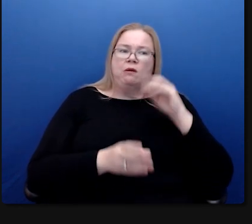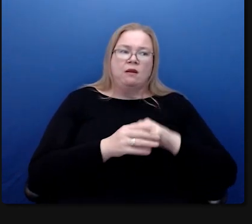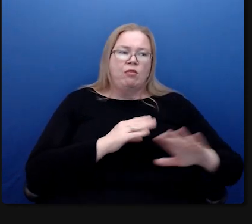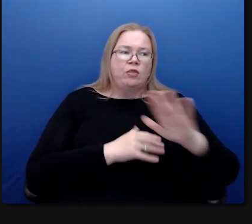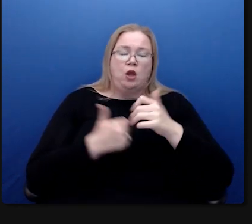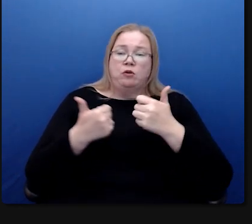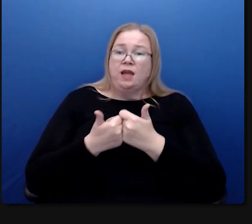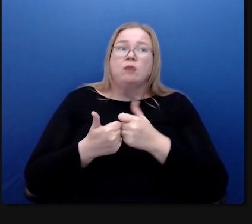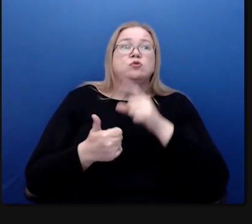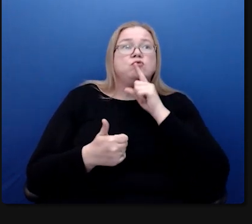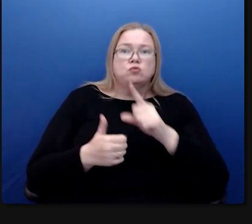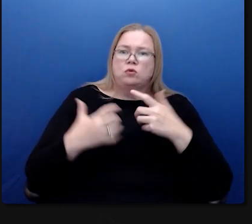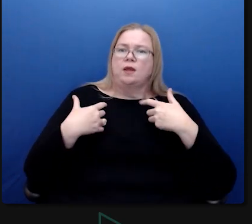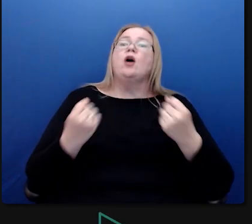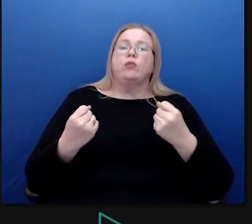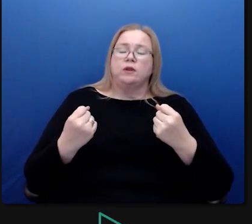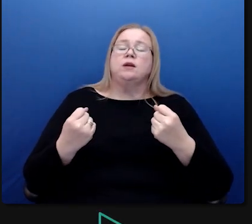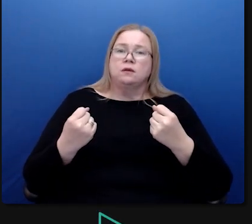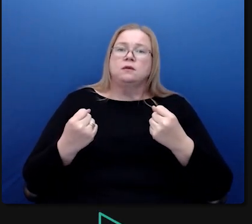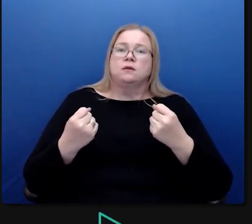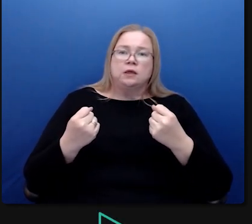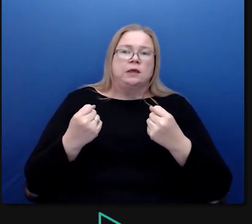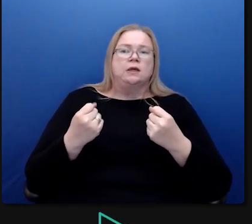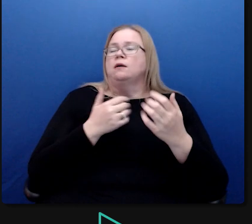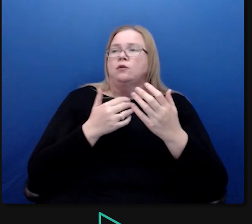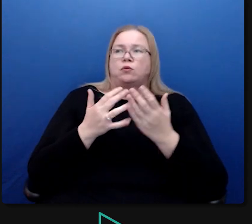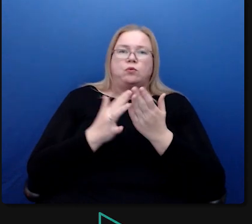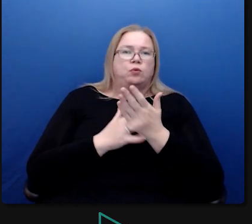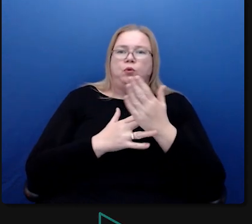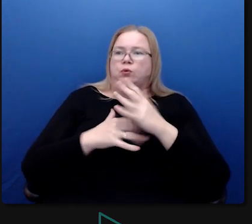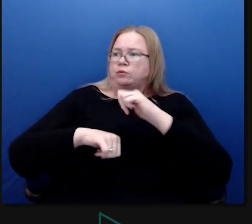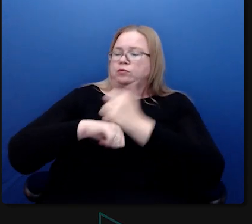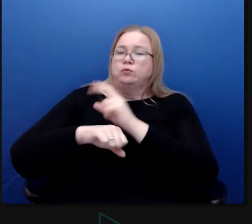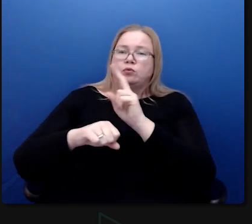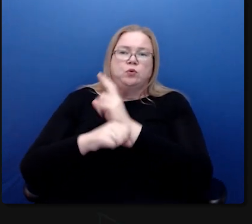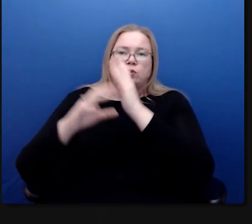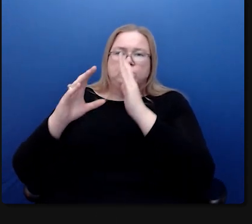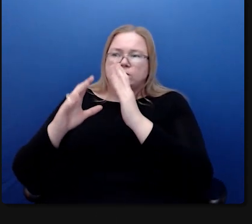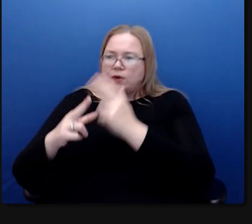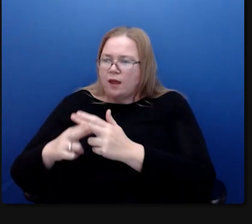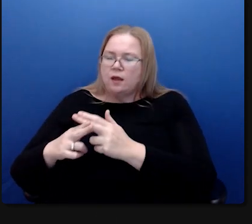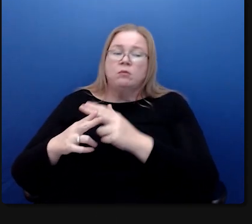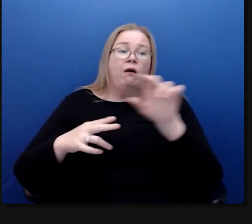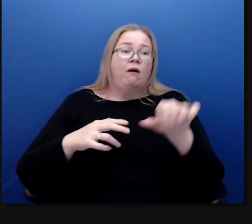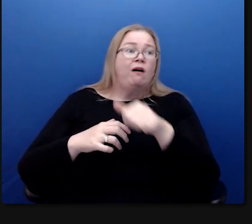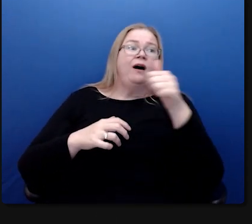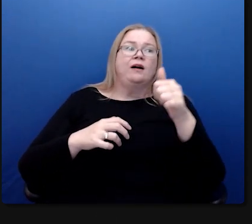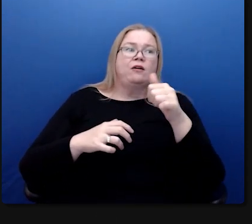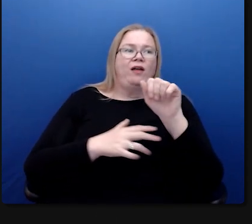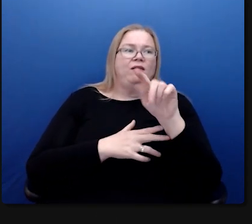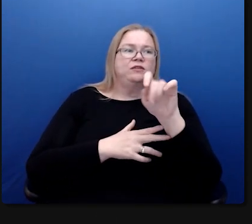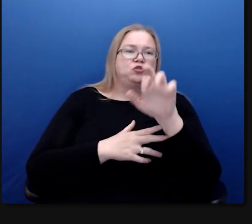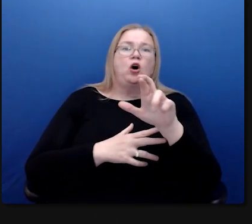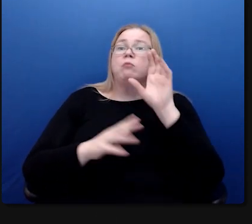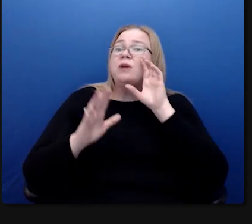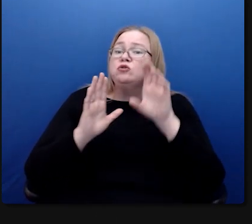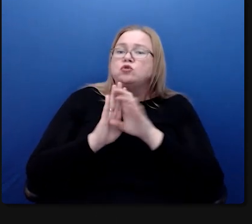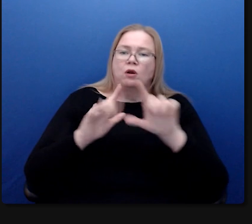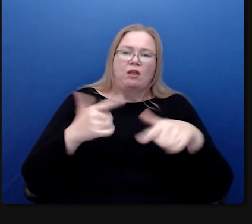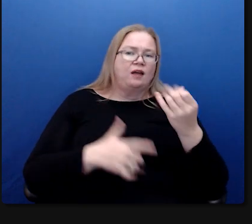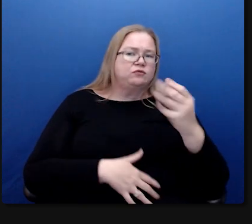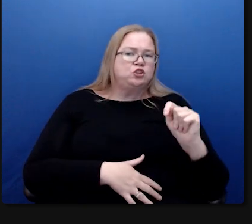show all that in action, and we'll talk about outcomes at the end as well. But first, let's get started here with